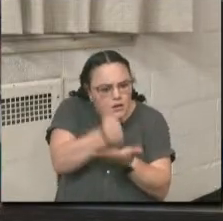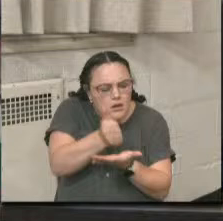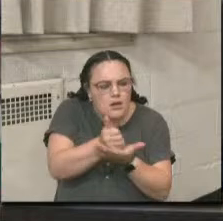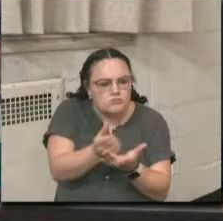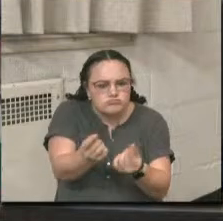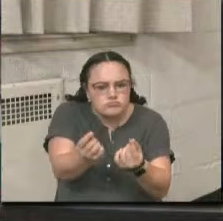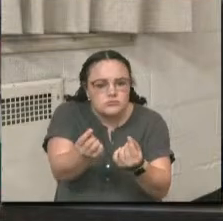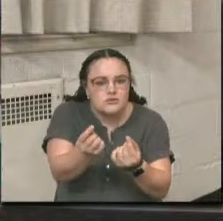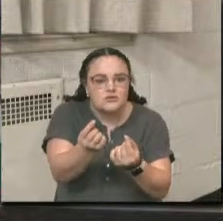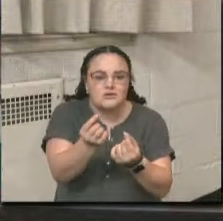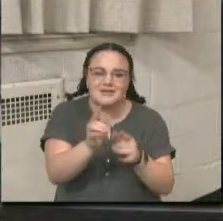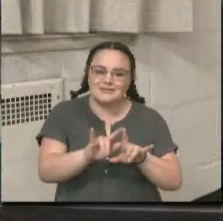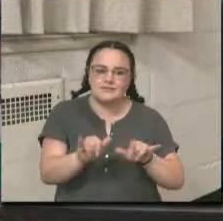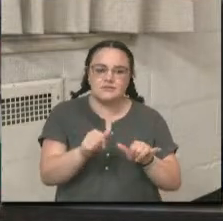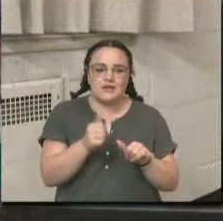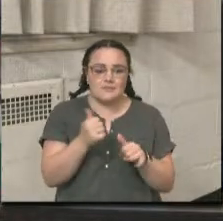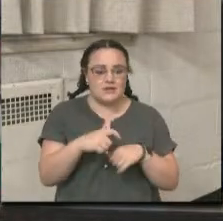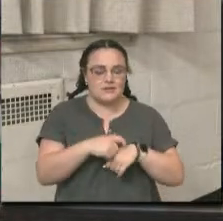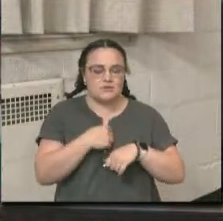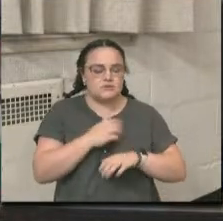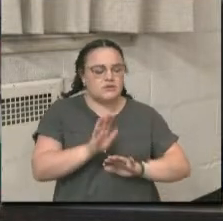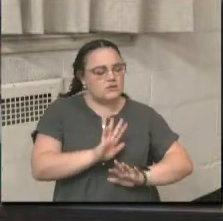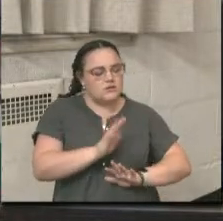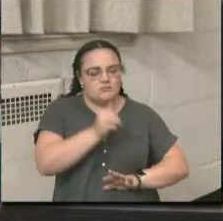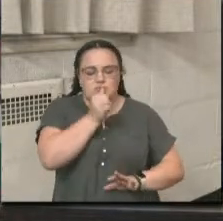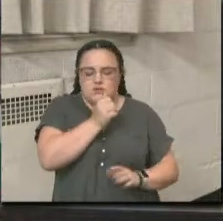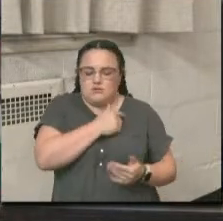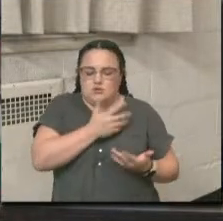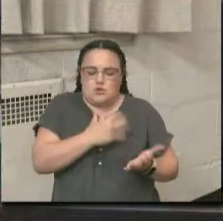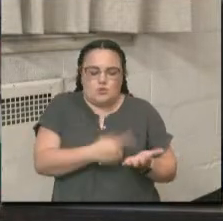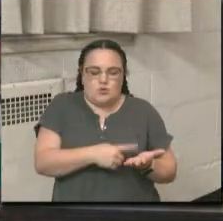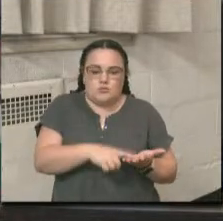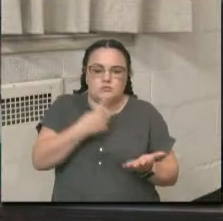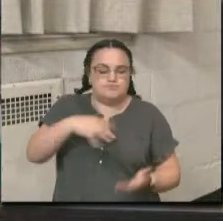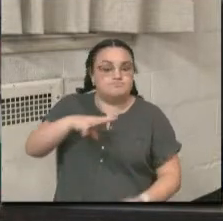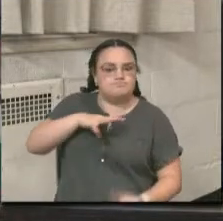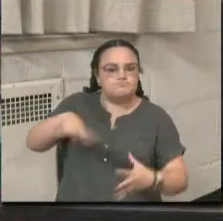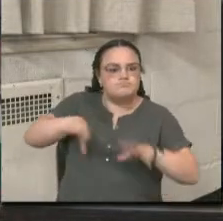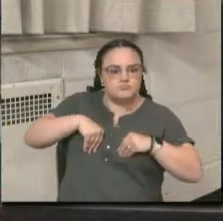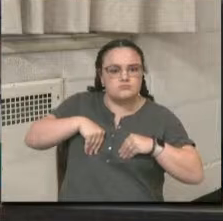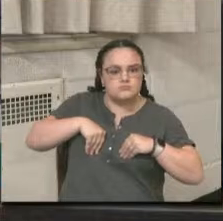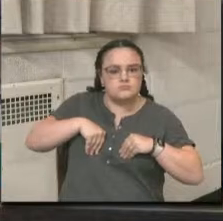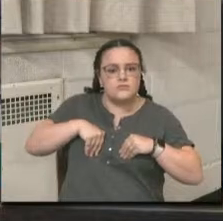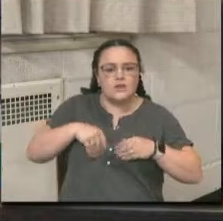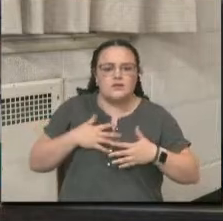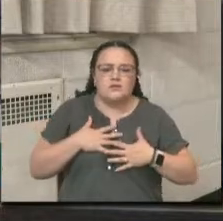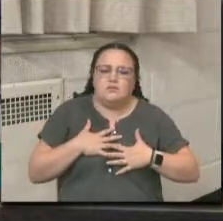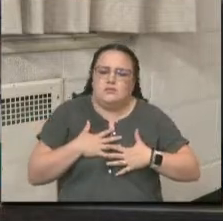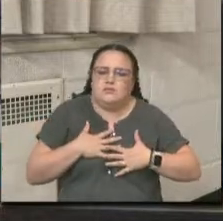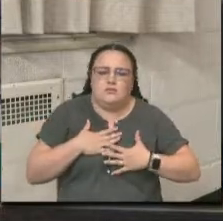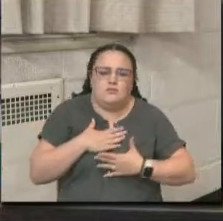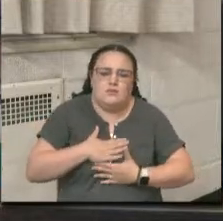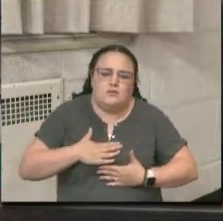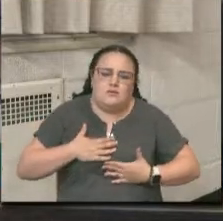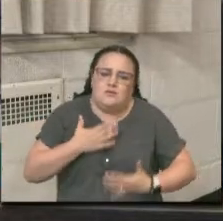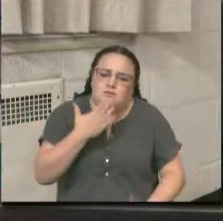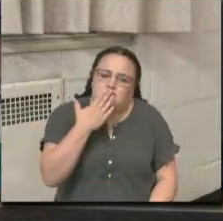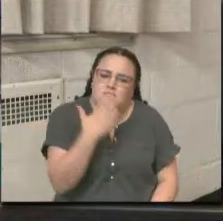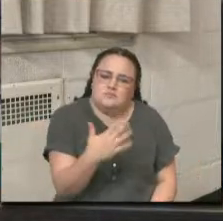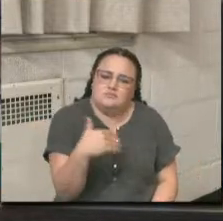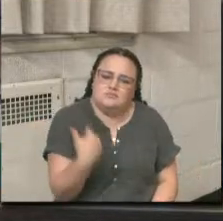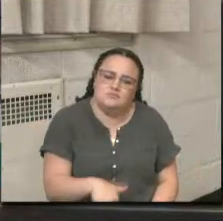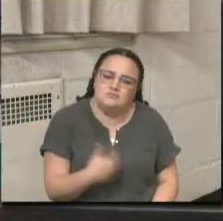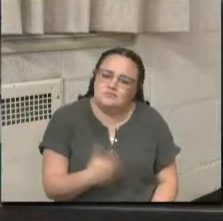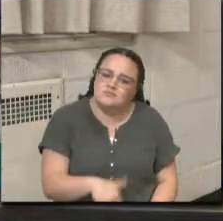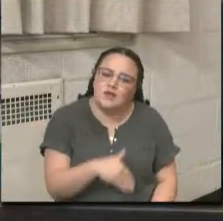you respected my privacy when many others didn't. And I genuinely appreciated that as well. And